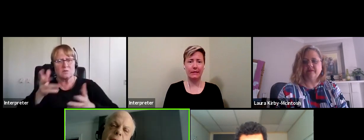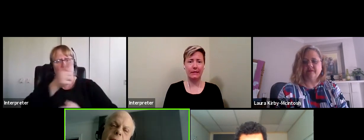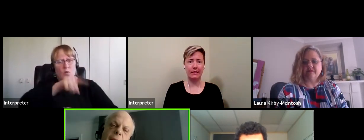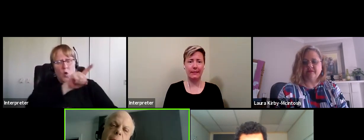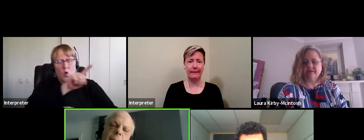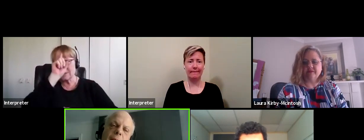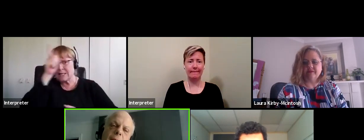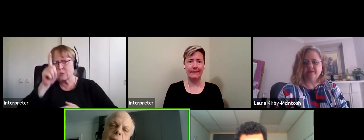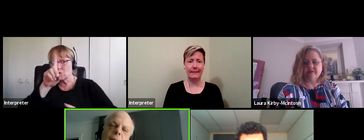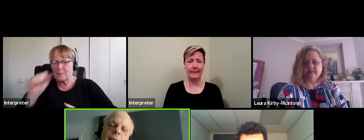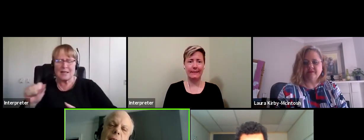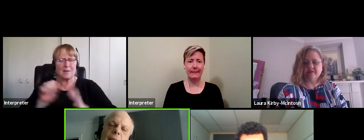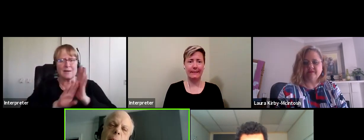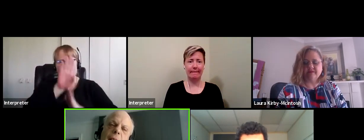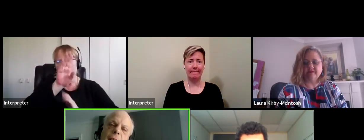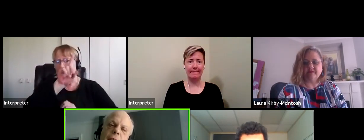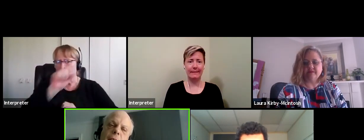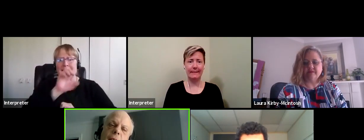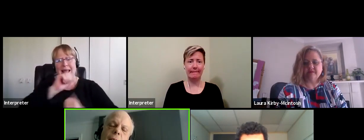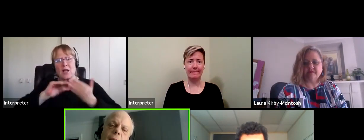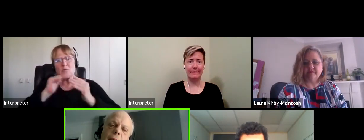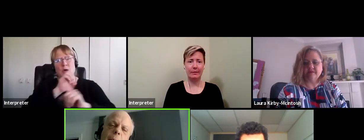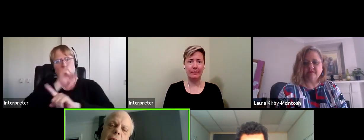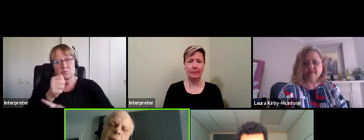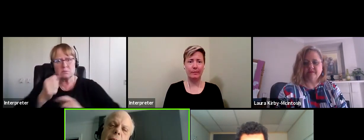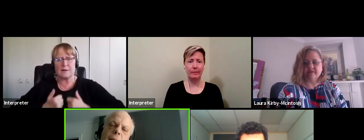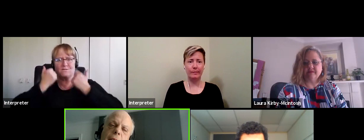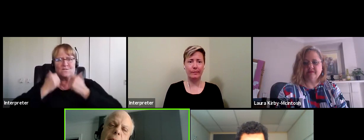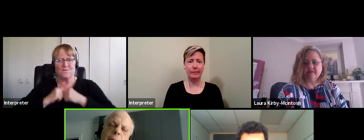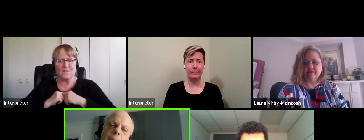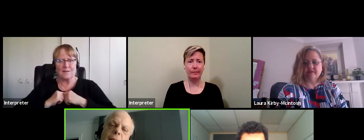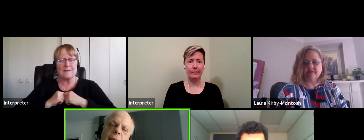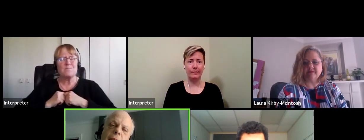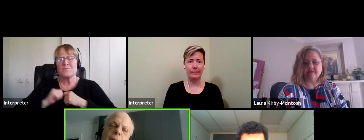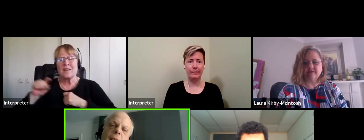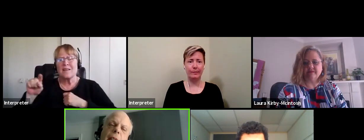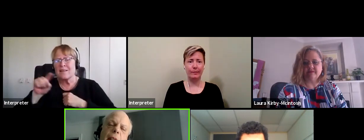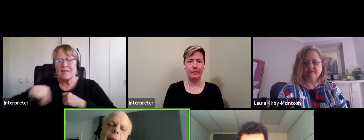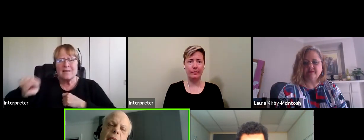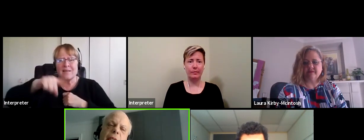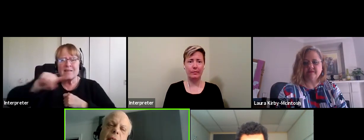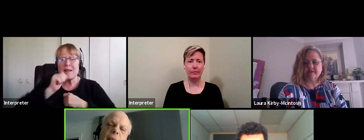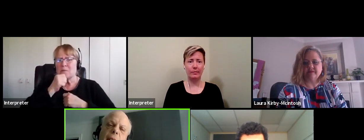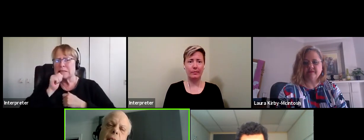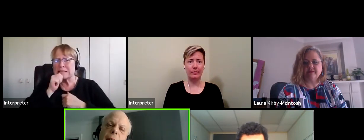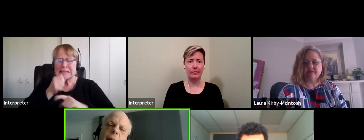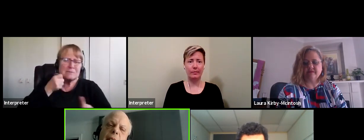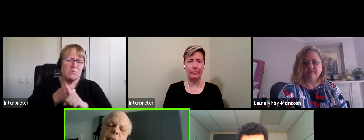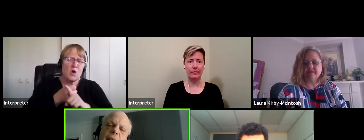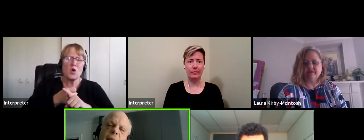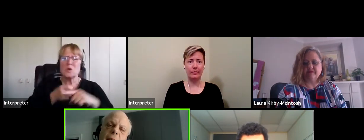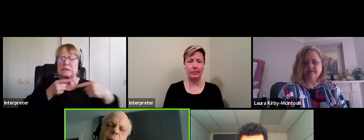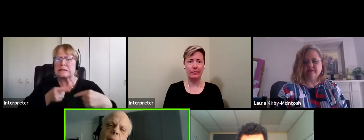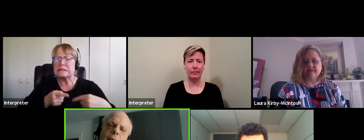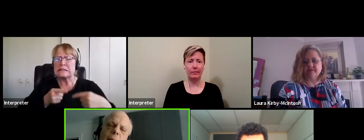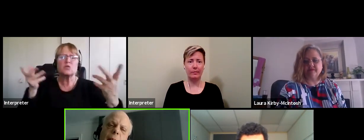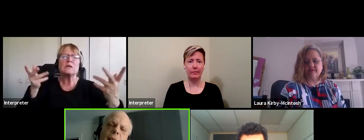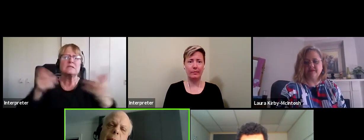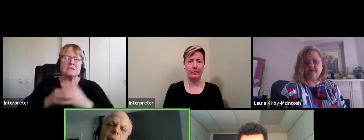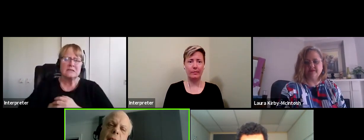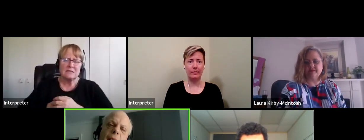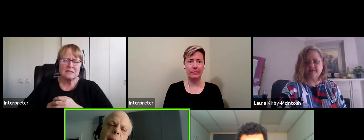disabilities to live in the community. Tell us what additional or particular hardships or barriers they're facing during the COVID crisis, and what